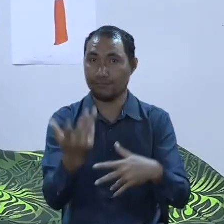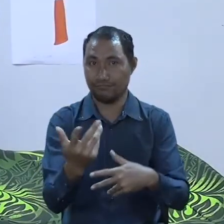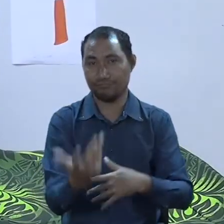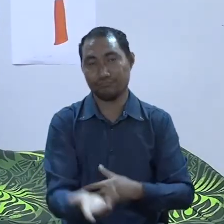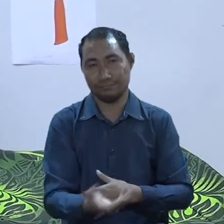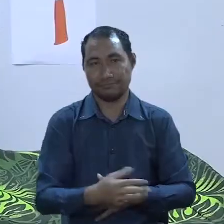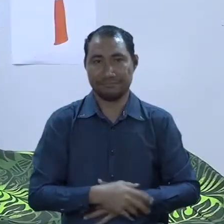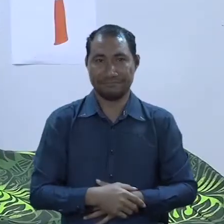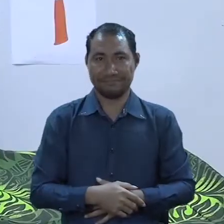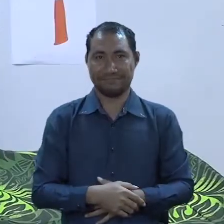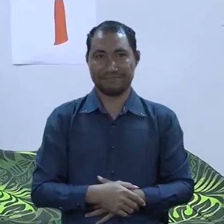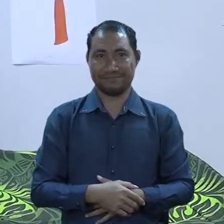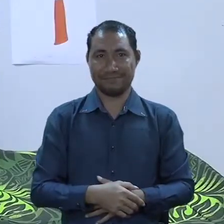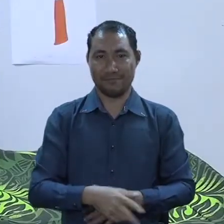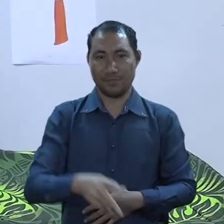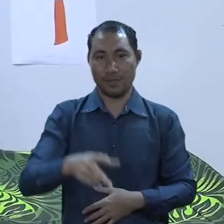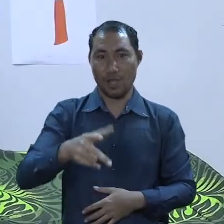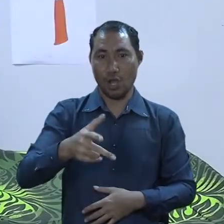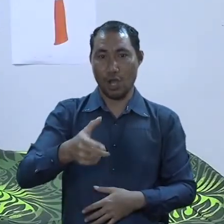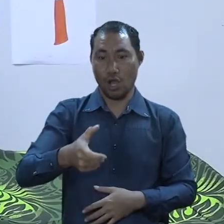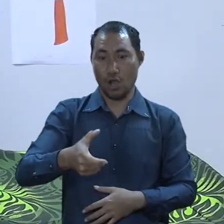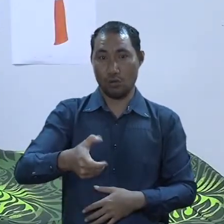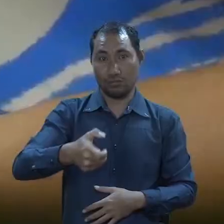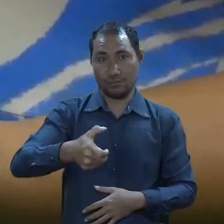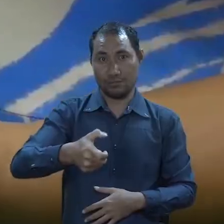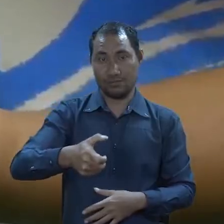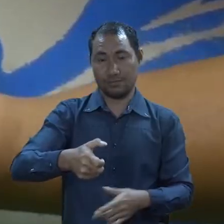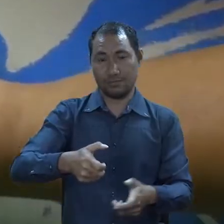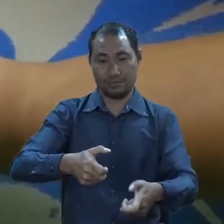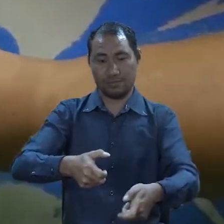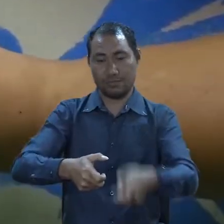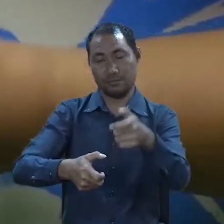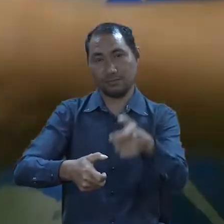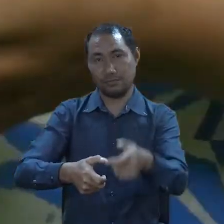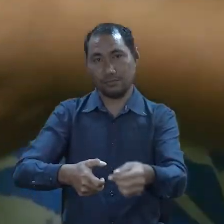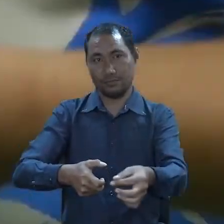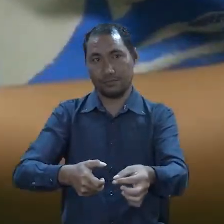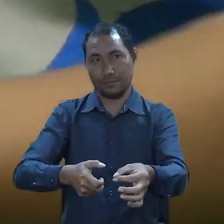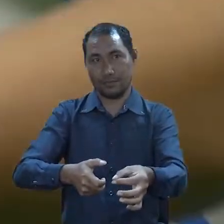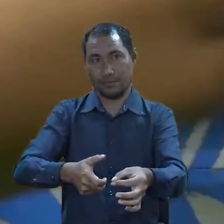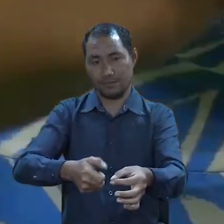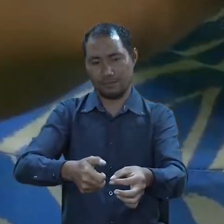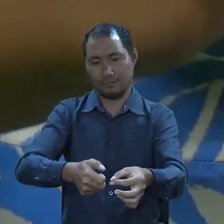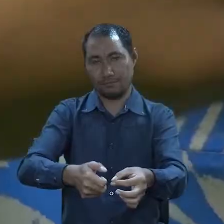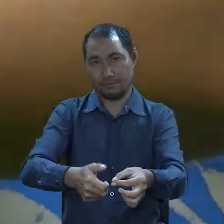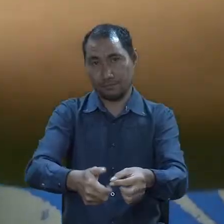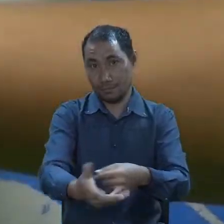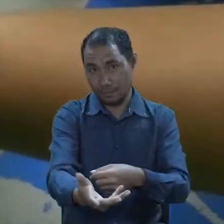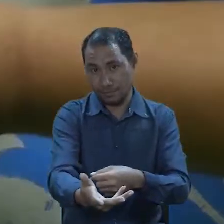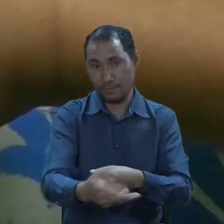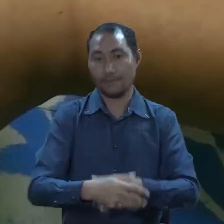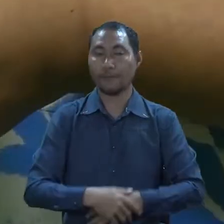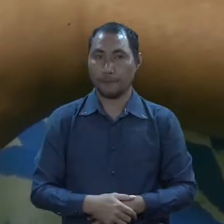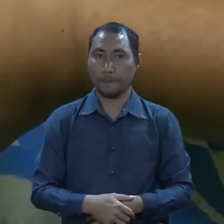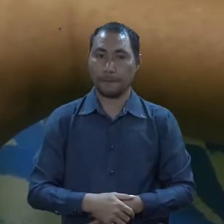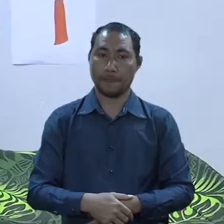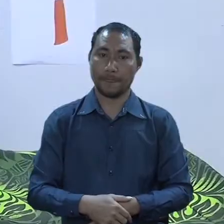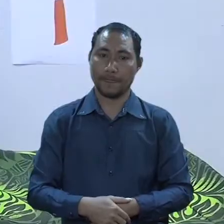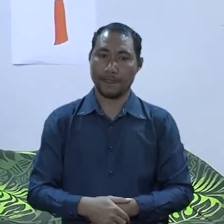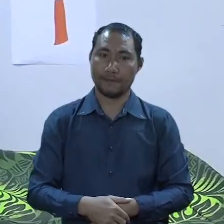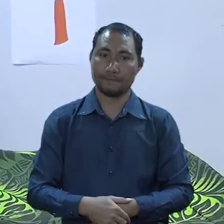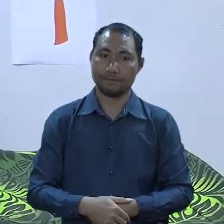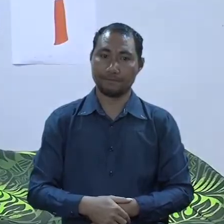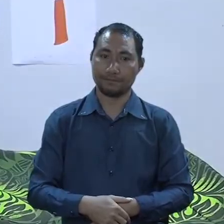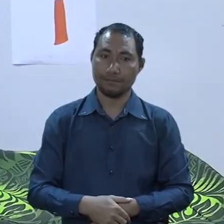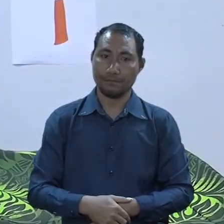start. Hold the scissors straight by knowing the line to make sure that the line